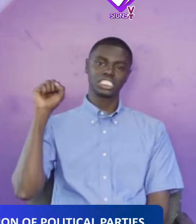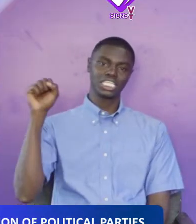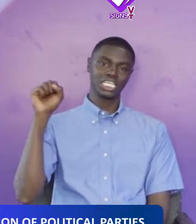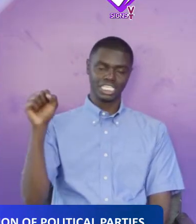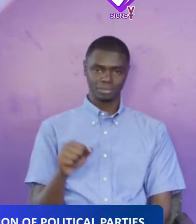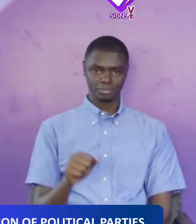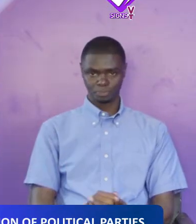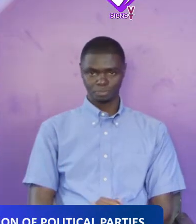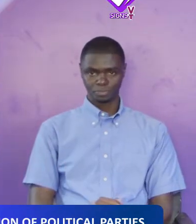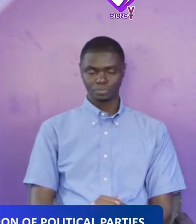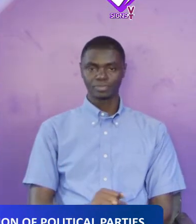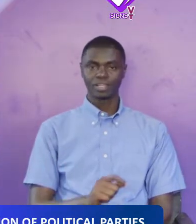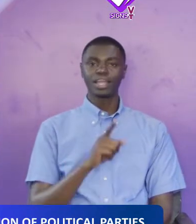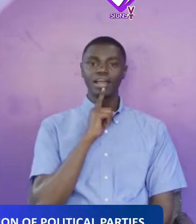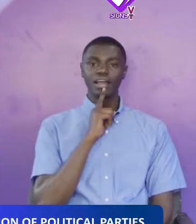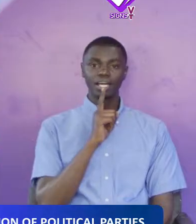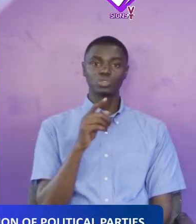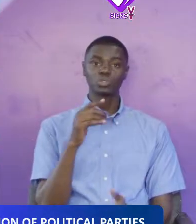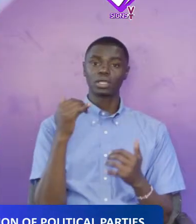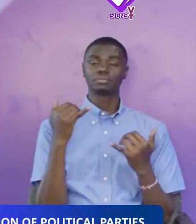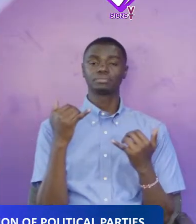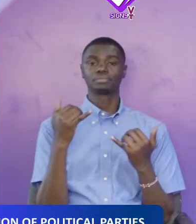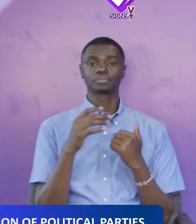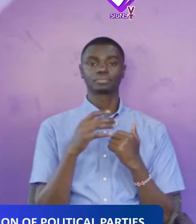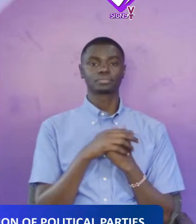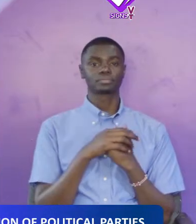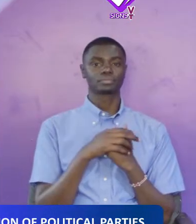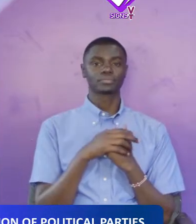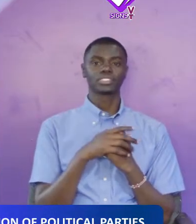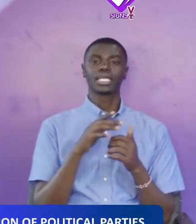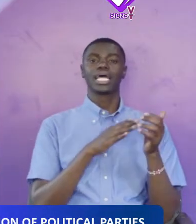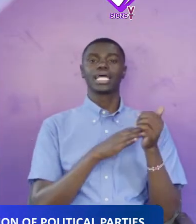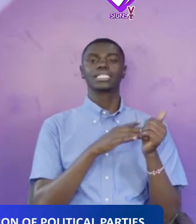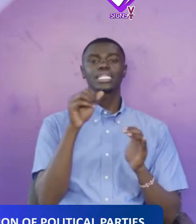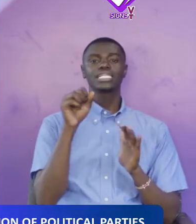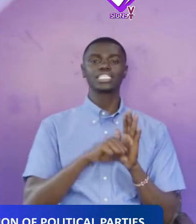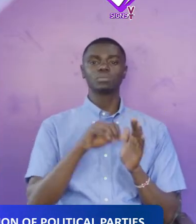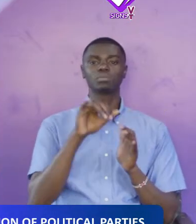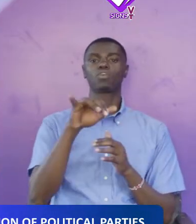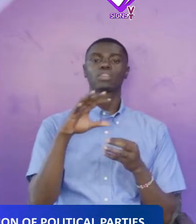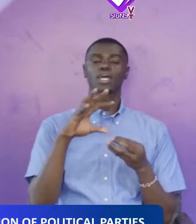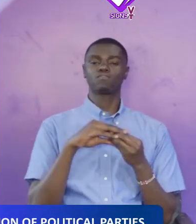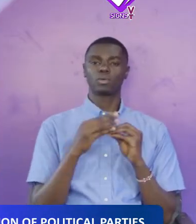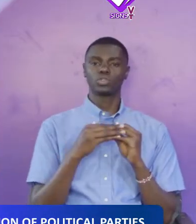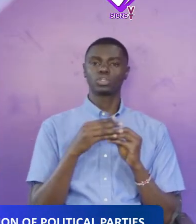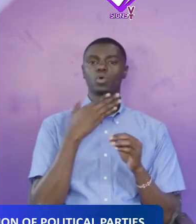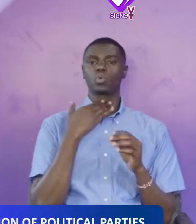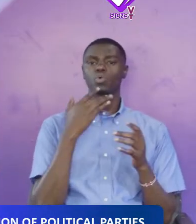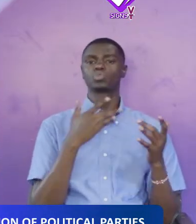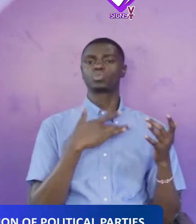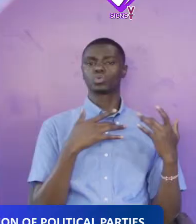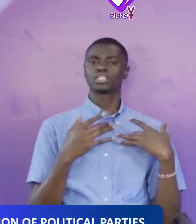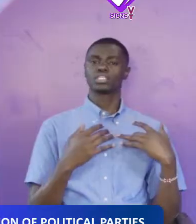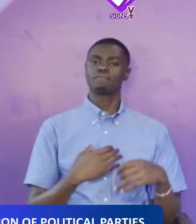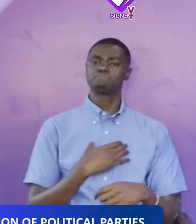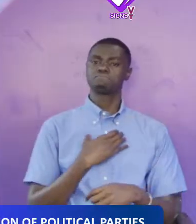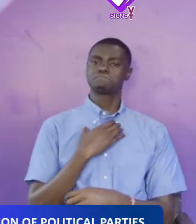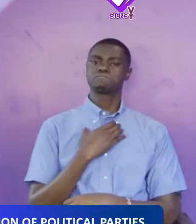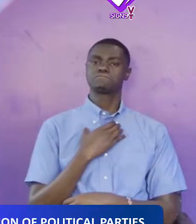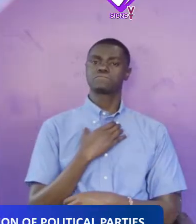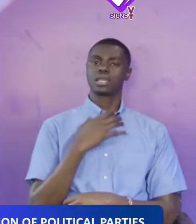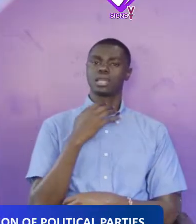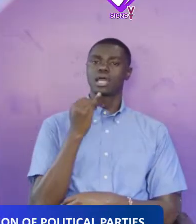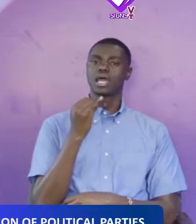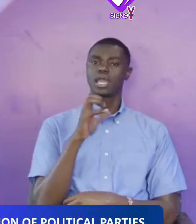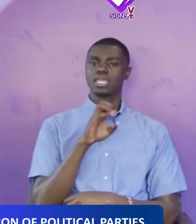Agencies. Yeah. I'm sure they now have a leader now. Yeah. The leadership of that formation may want to consider also visiting IBC,